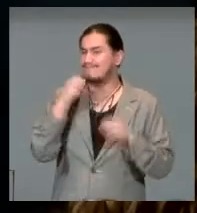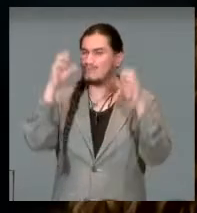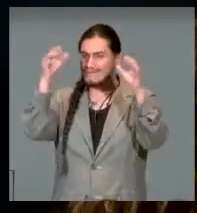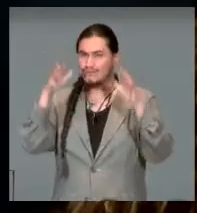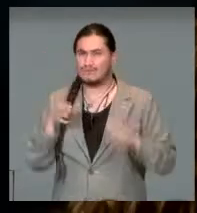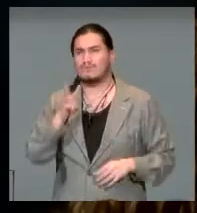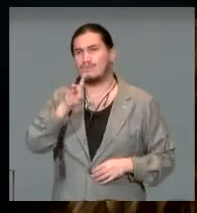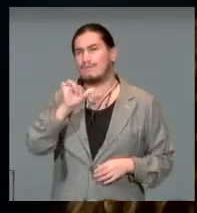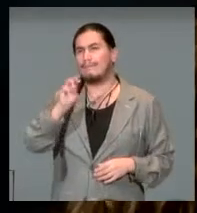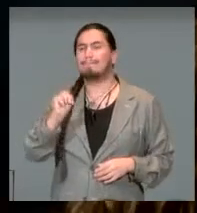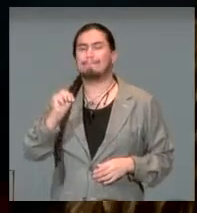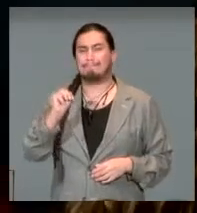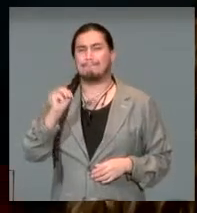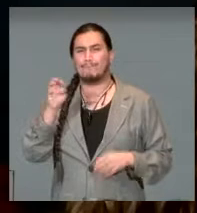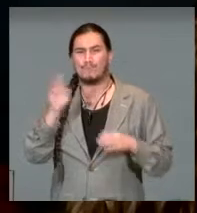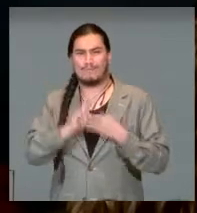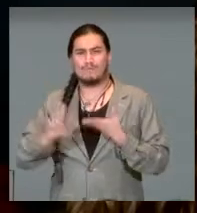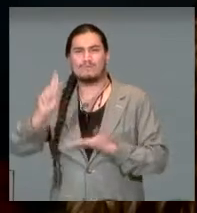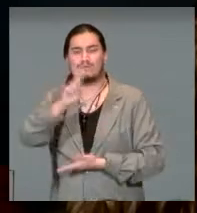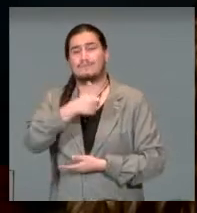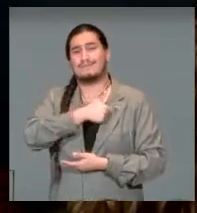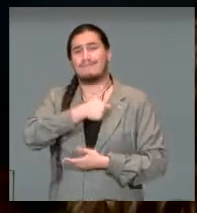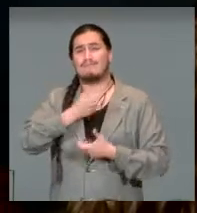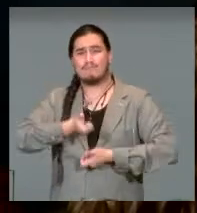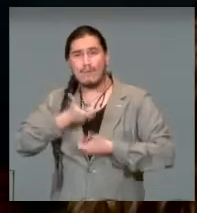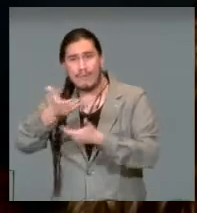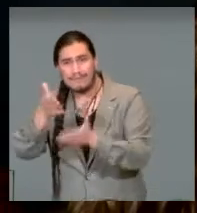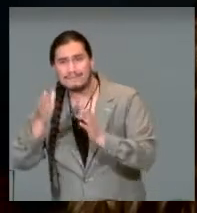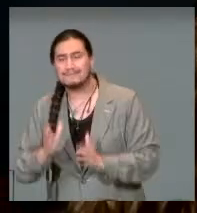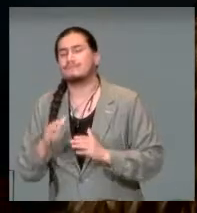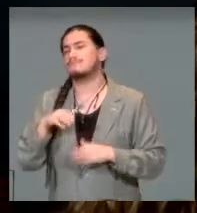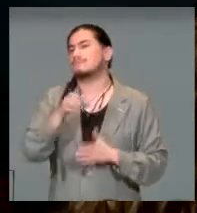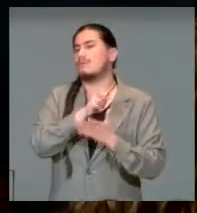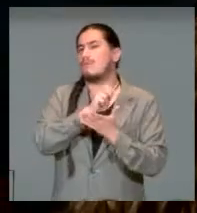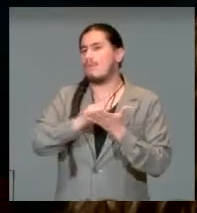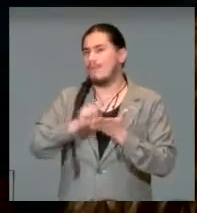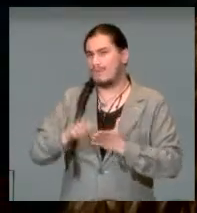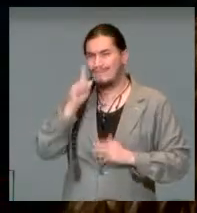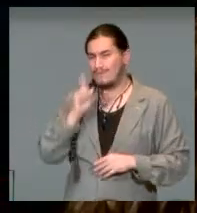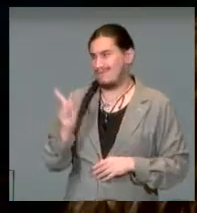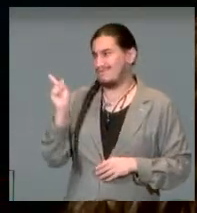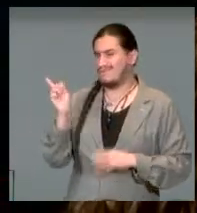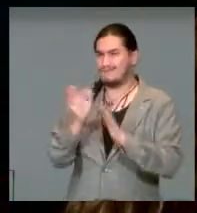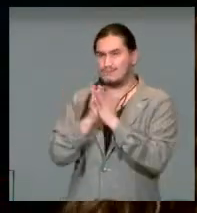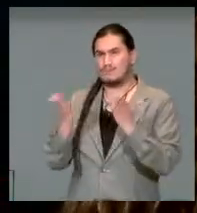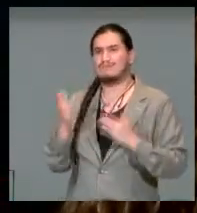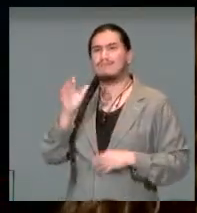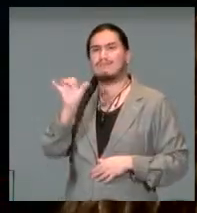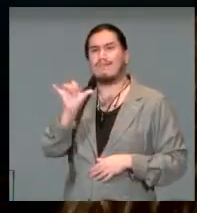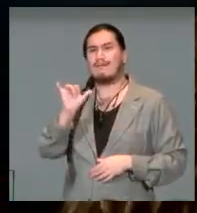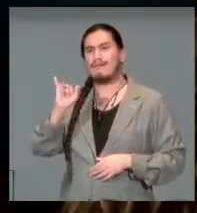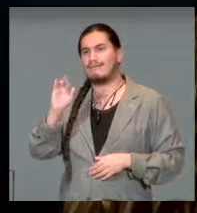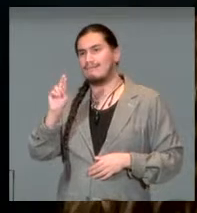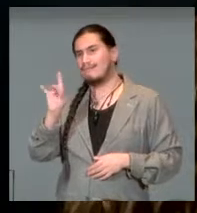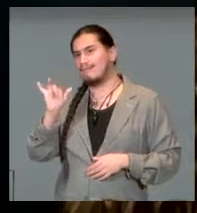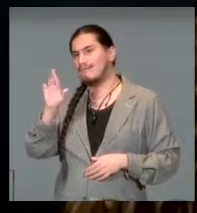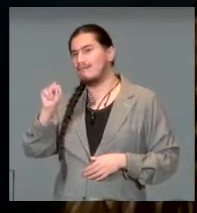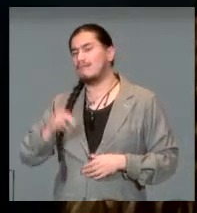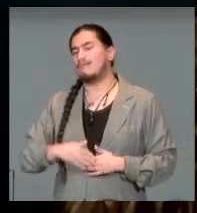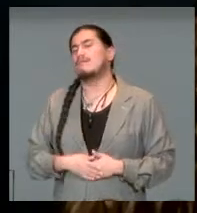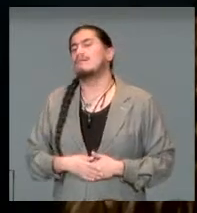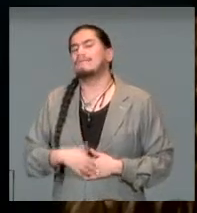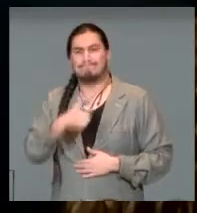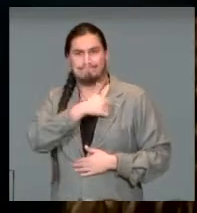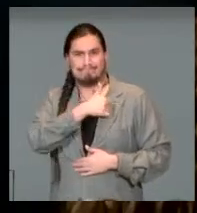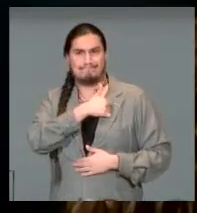Marymount University. I am a poet. I'm the author of this memoir, Black Indian. And I